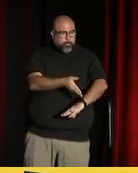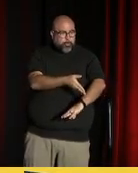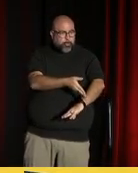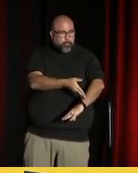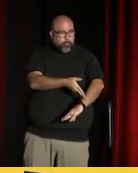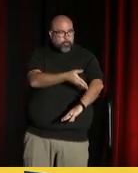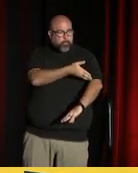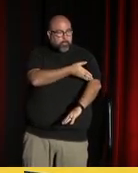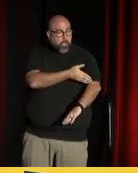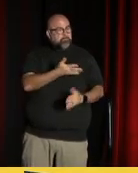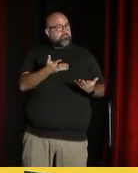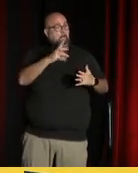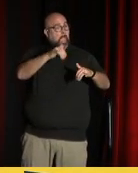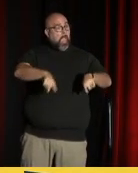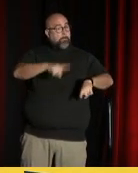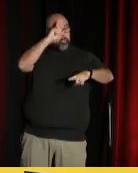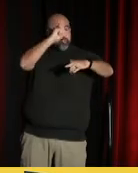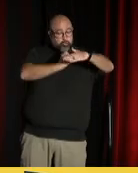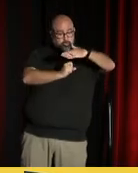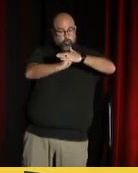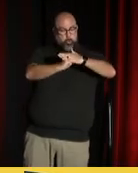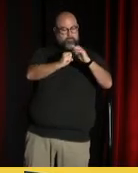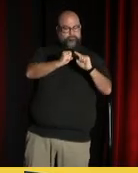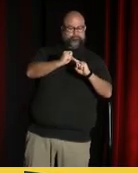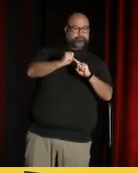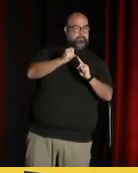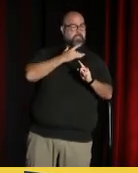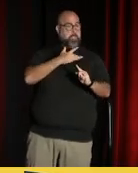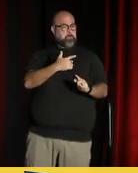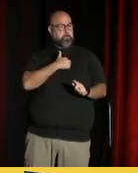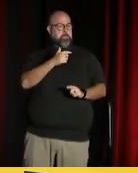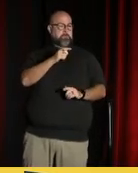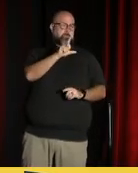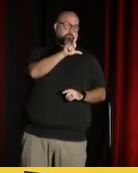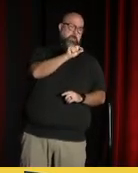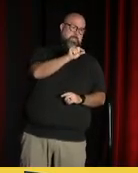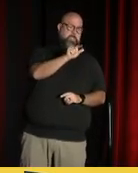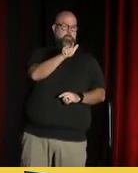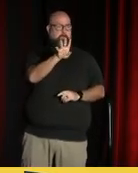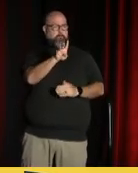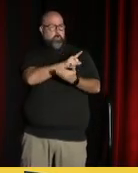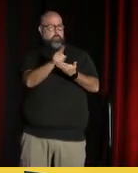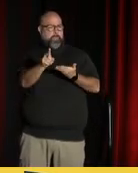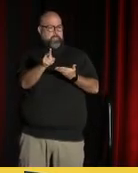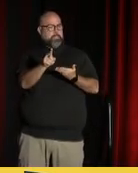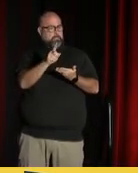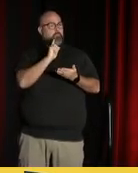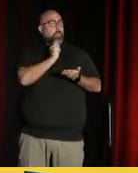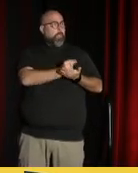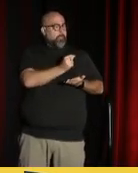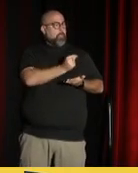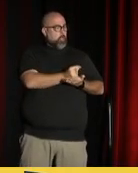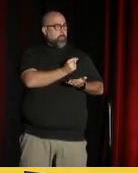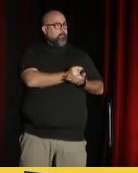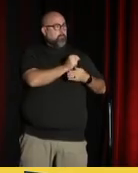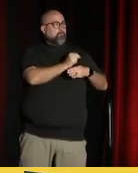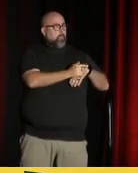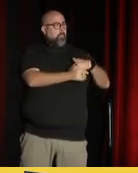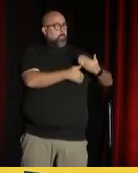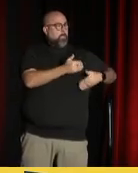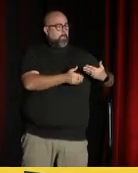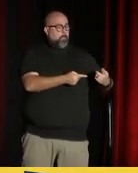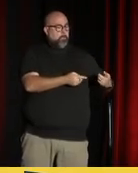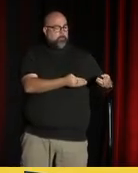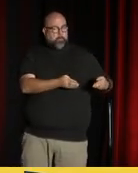Now, when you've had a stroke, it takes traditionally between 20 and 24 weeks of traditional therapy. What we found